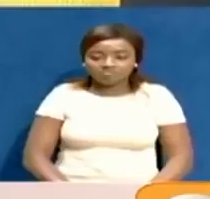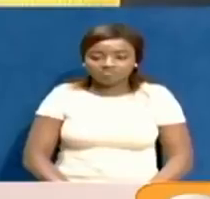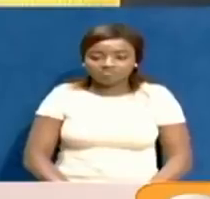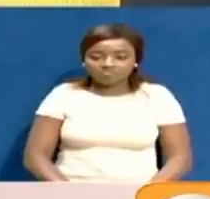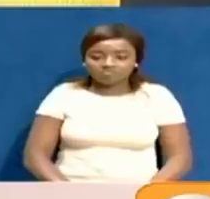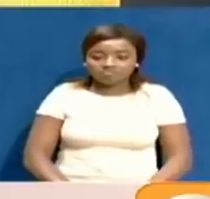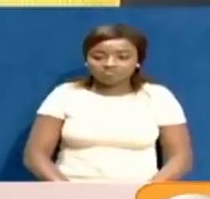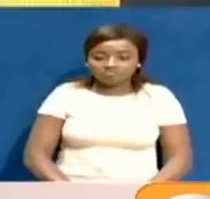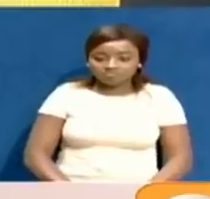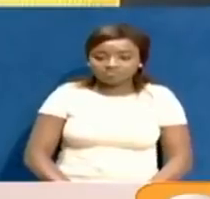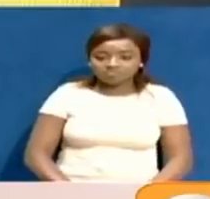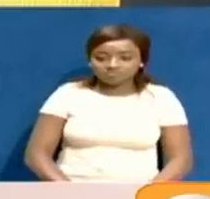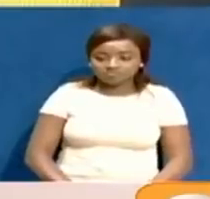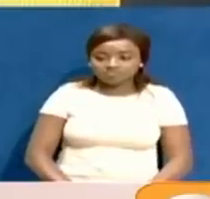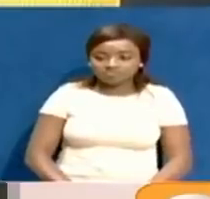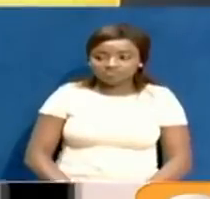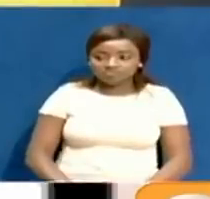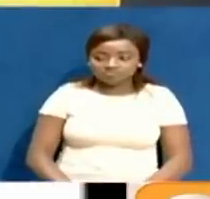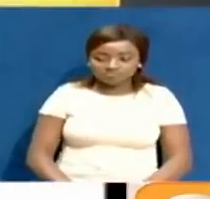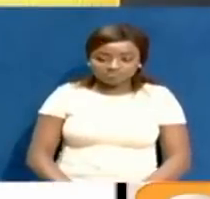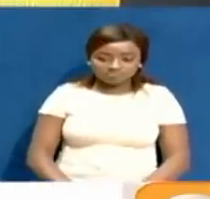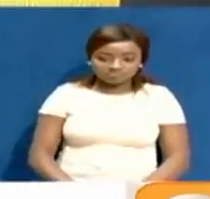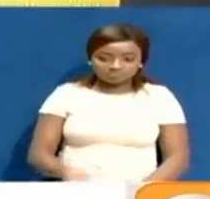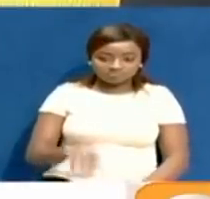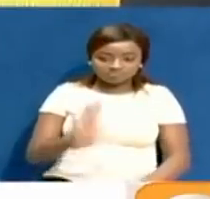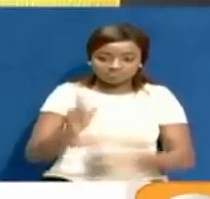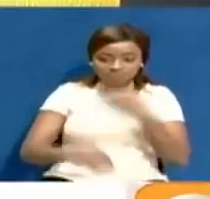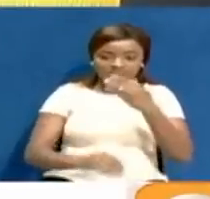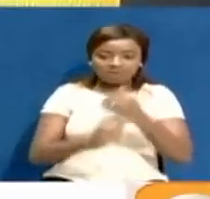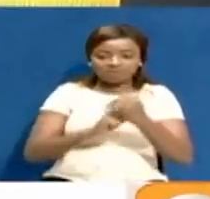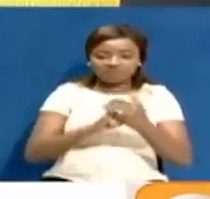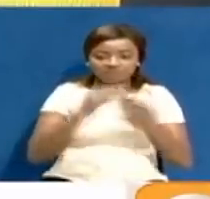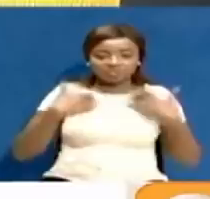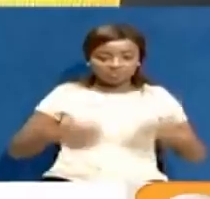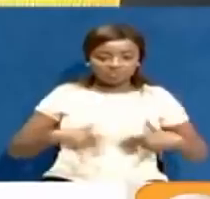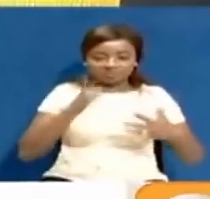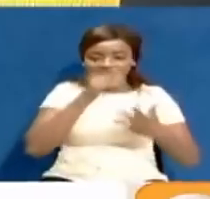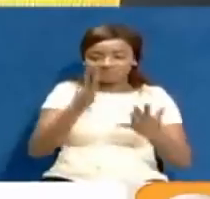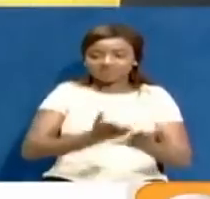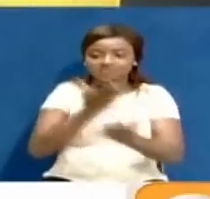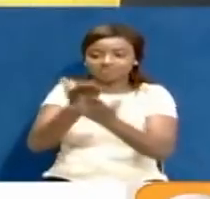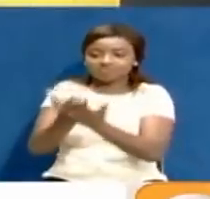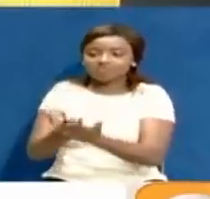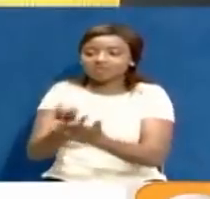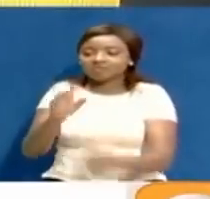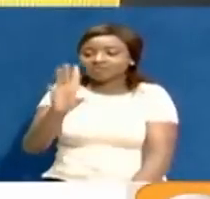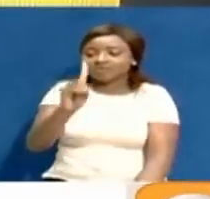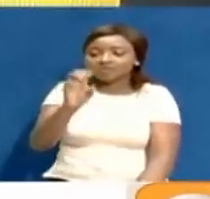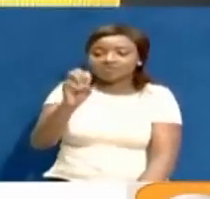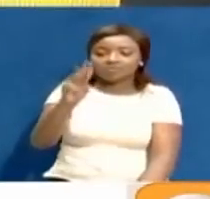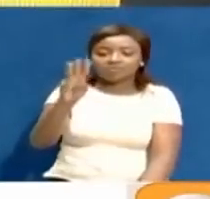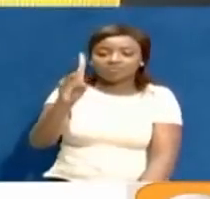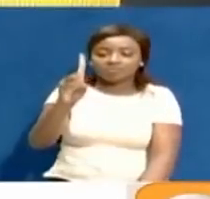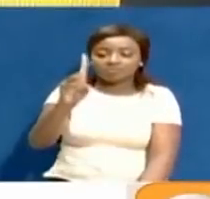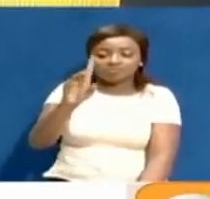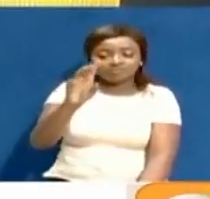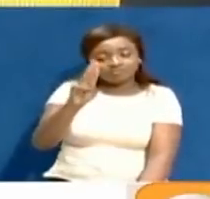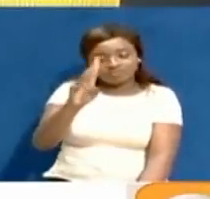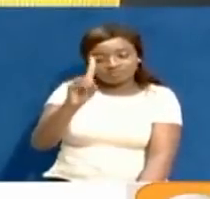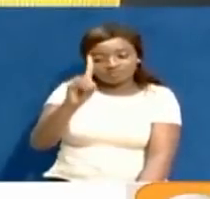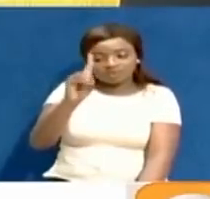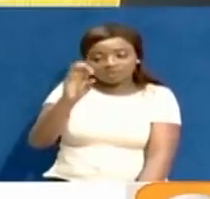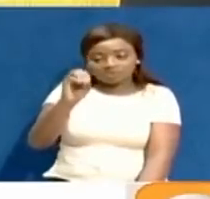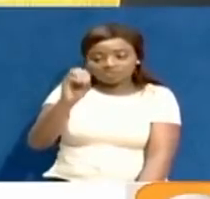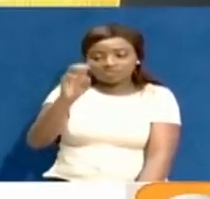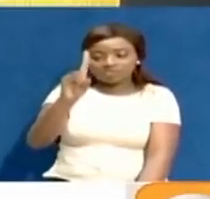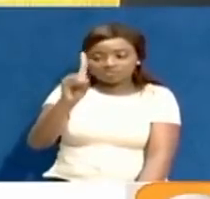And the body of the late former Tanzanian President John Pombe Magufuli has arrived in Dodoma ahead of the public viewing on